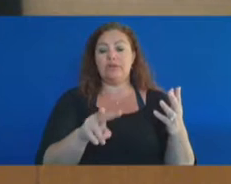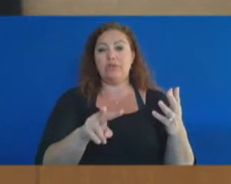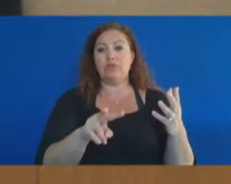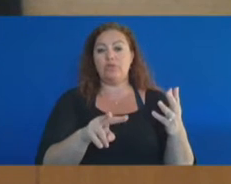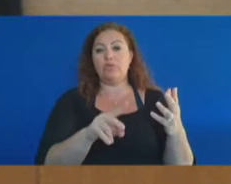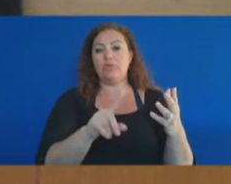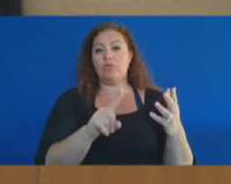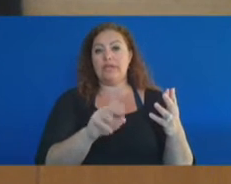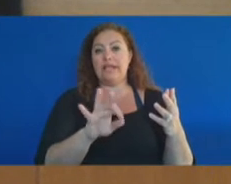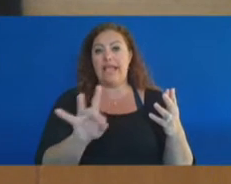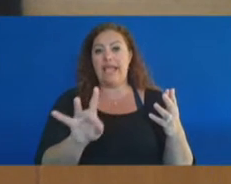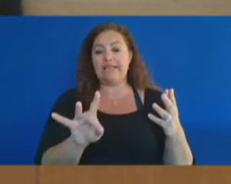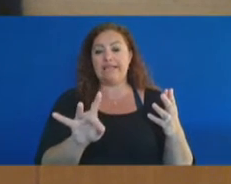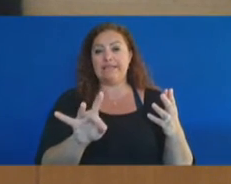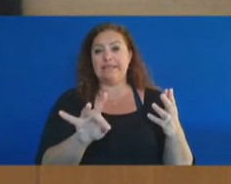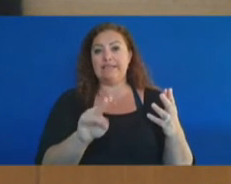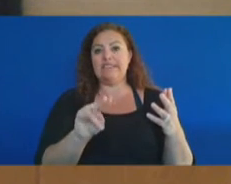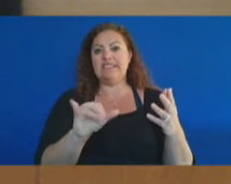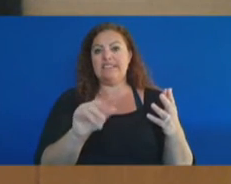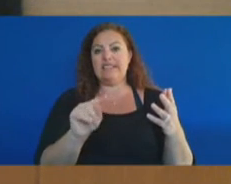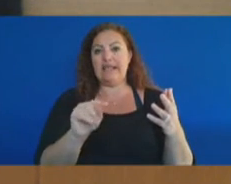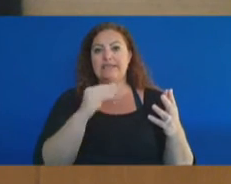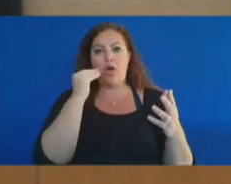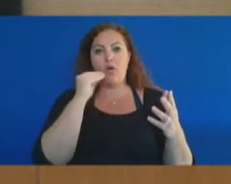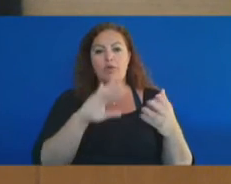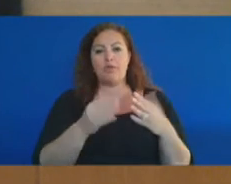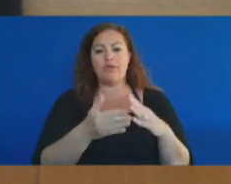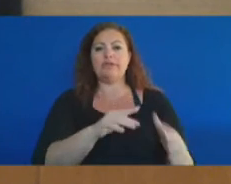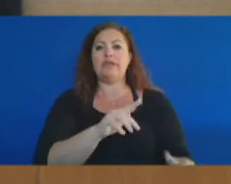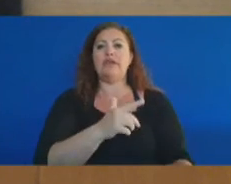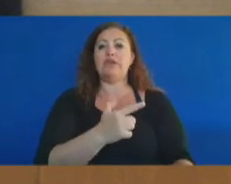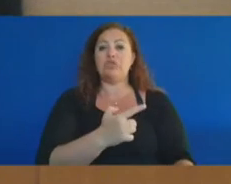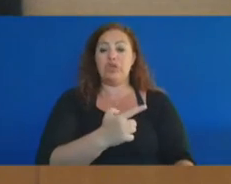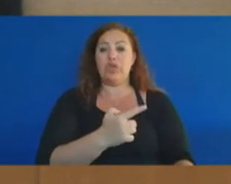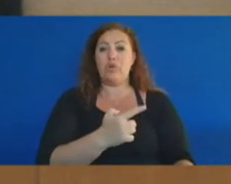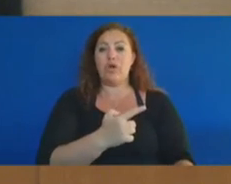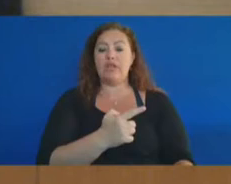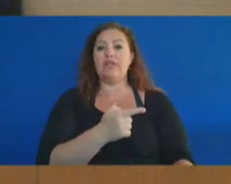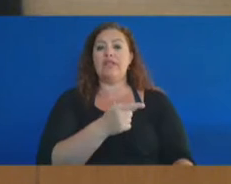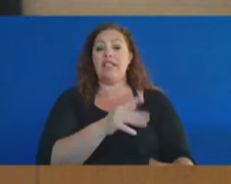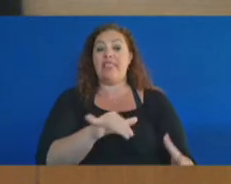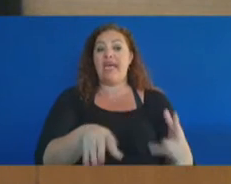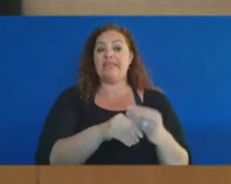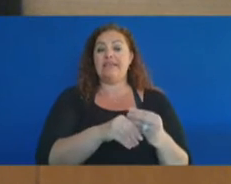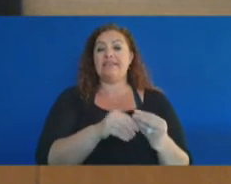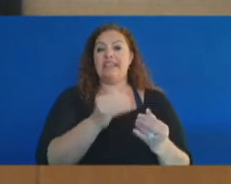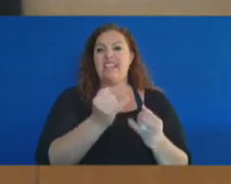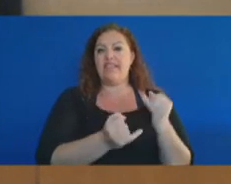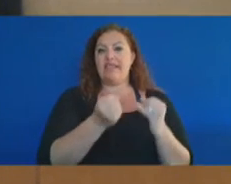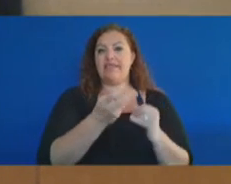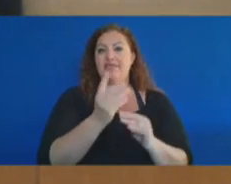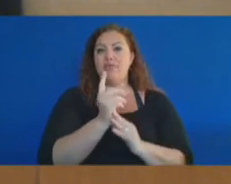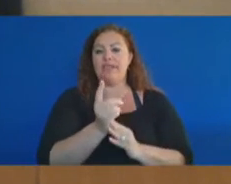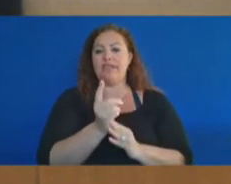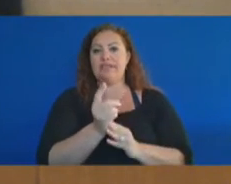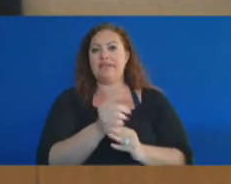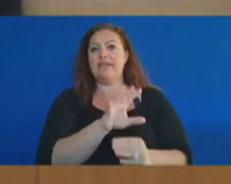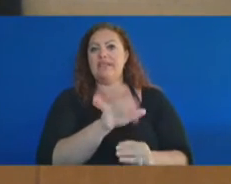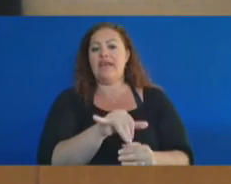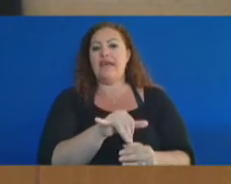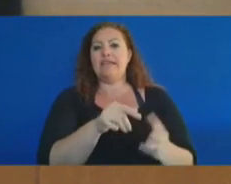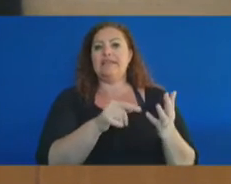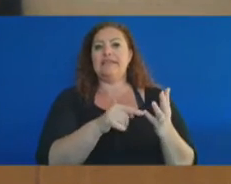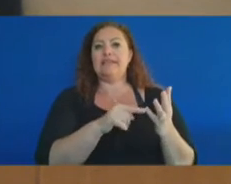communities LLC item 21 which is addition just in the last few minutes that is item